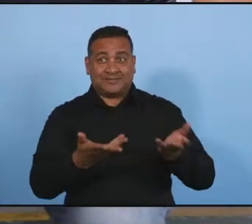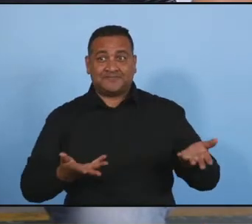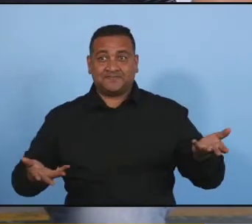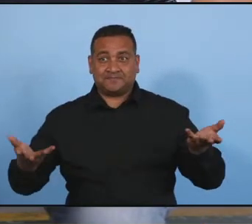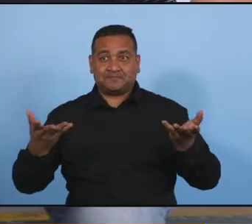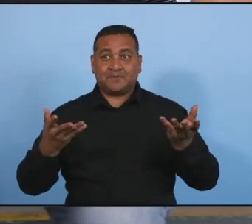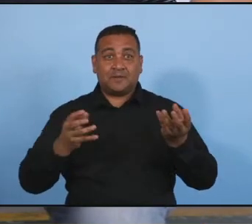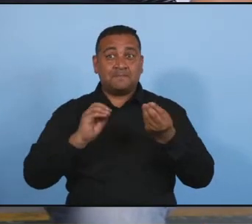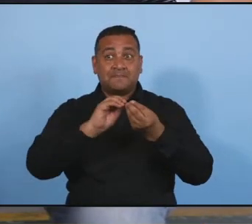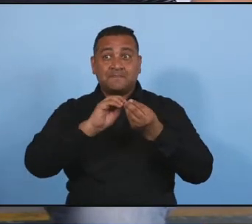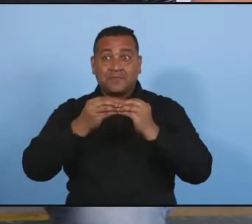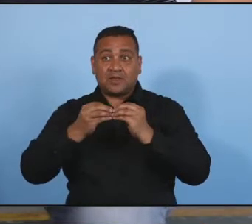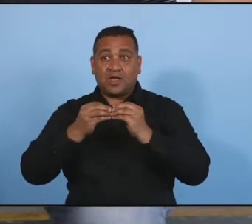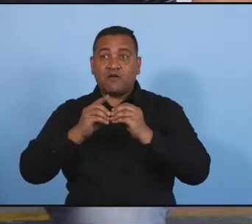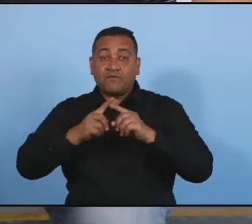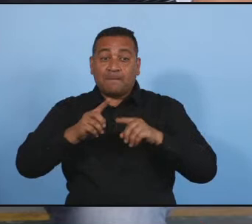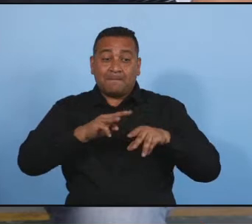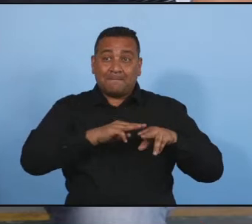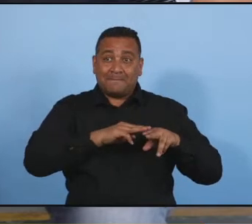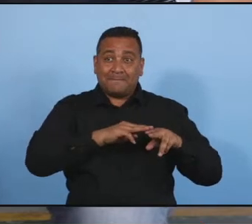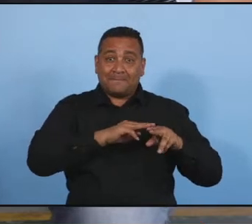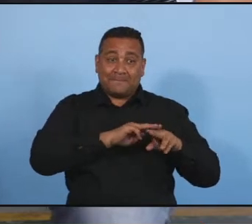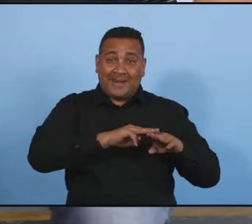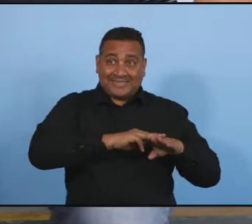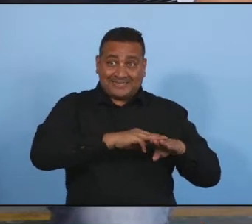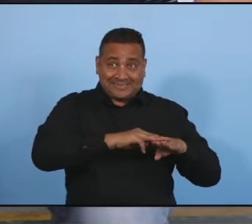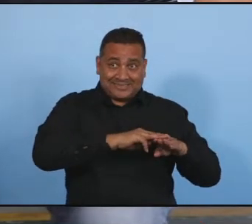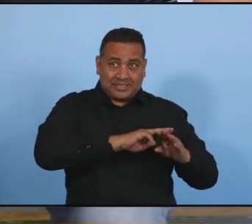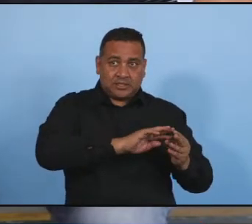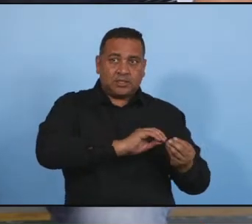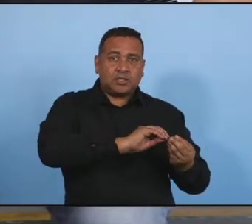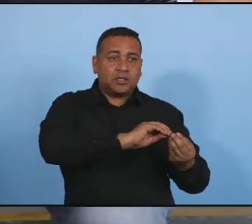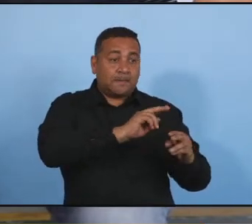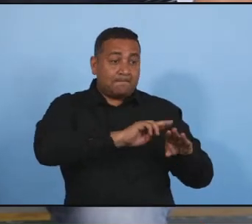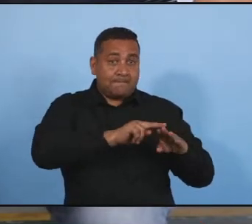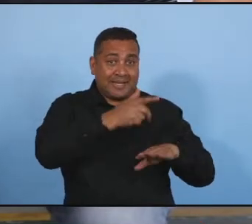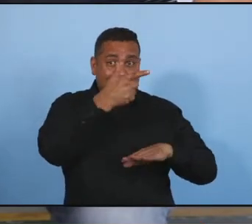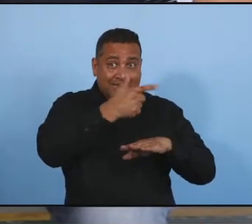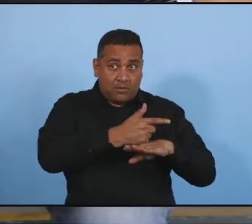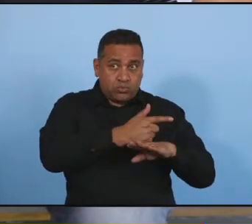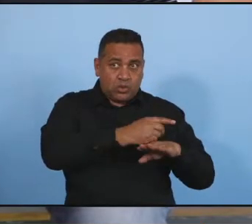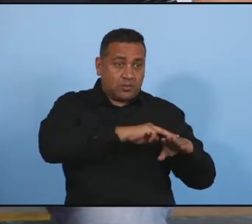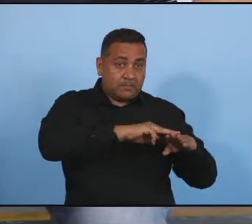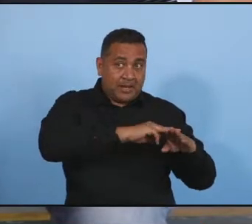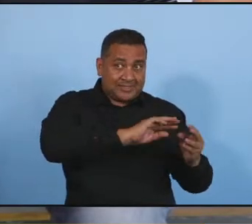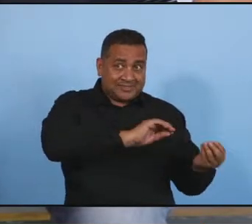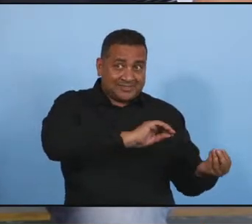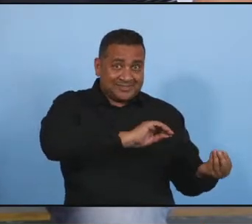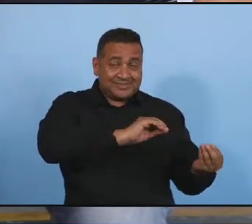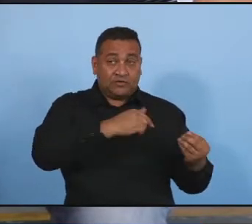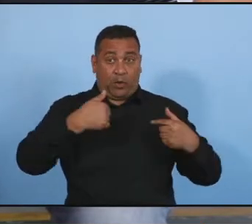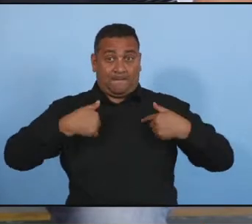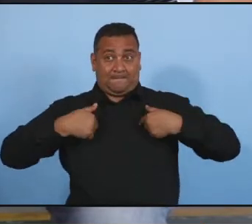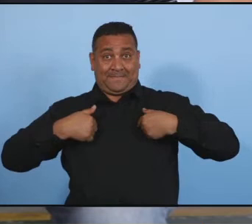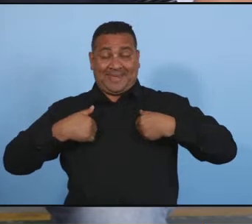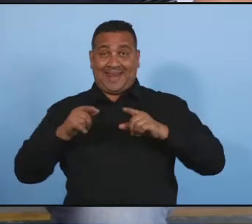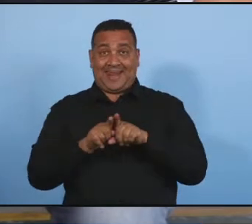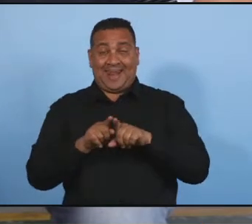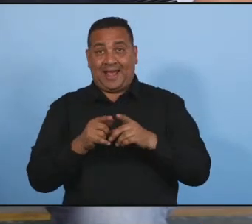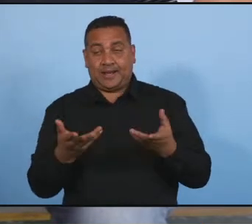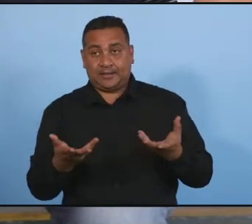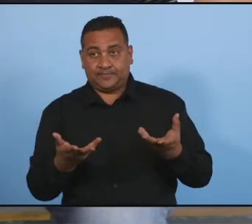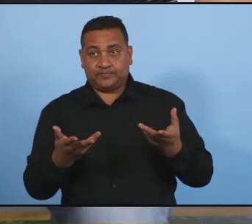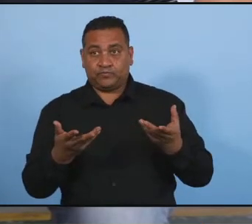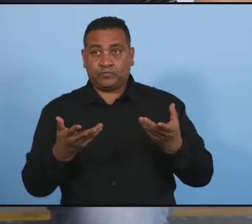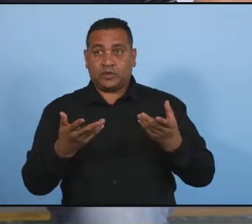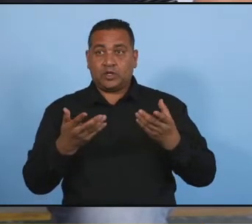from plastic. Yeah. That's plastic manufacturer. So in order for you to get that cover for